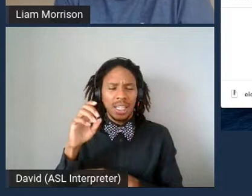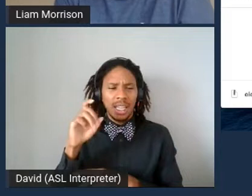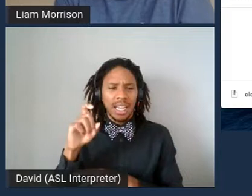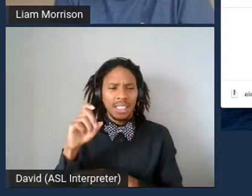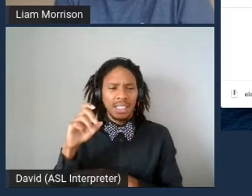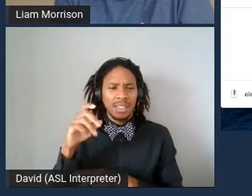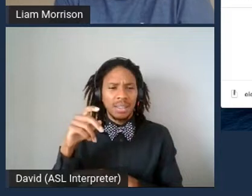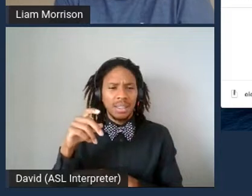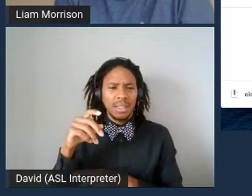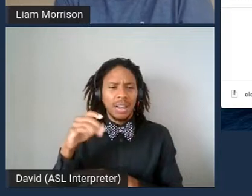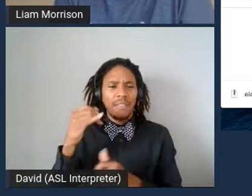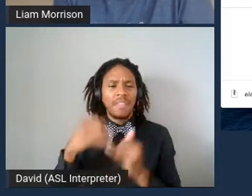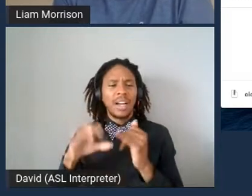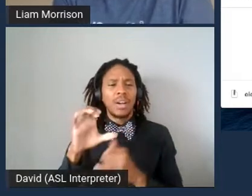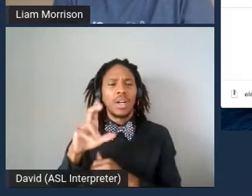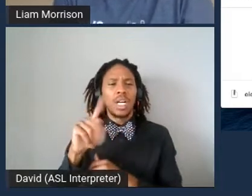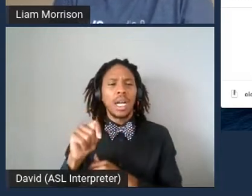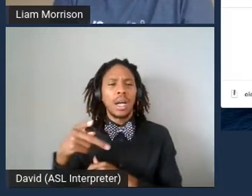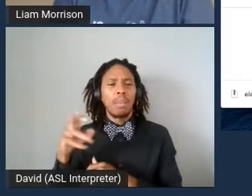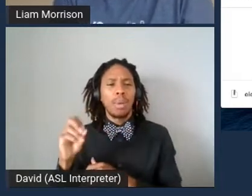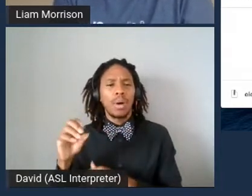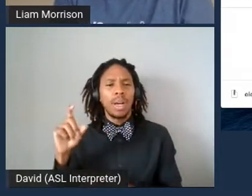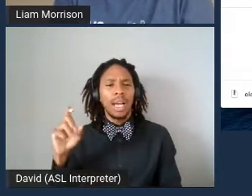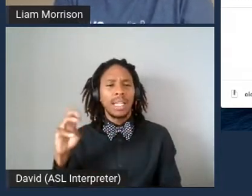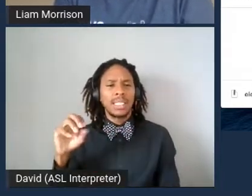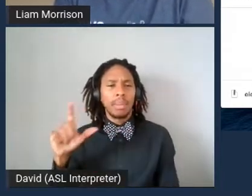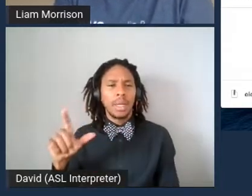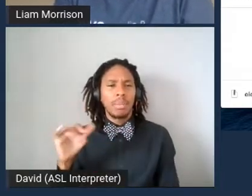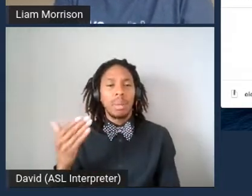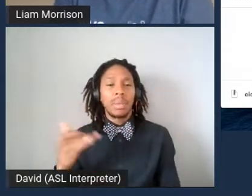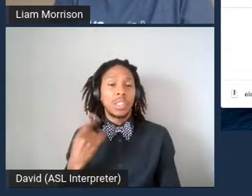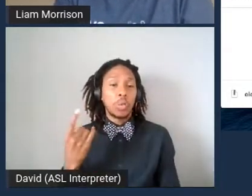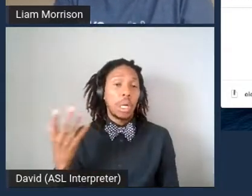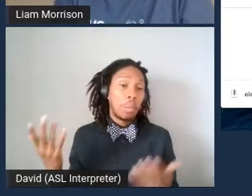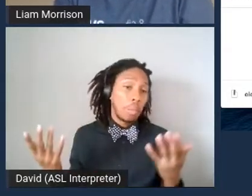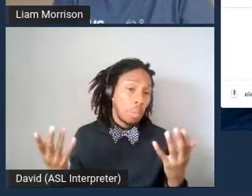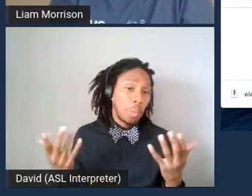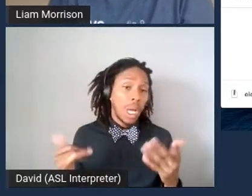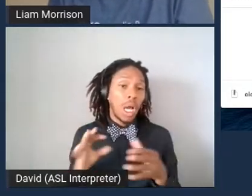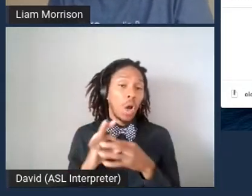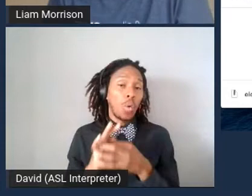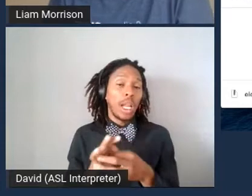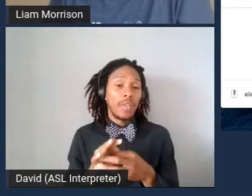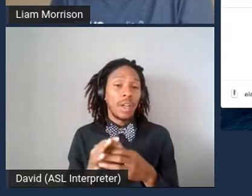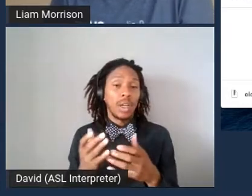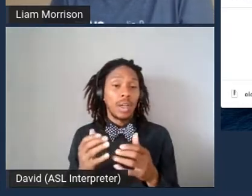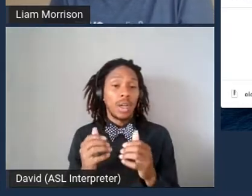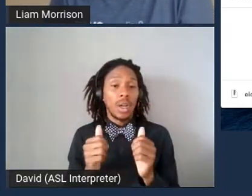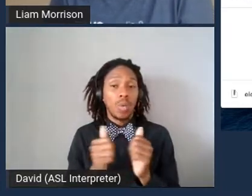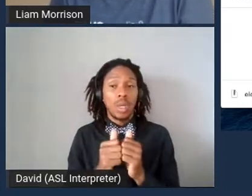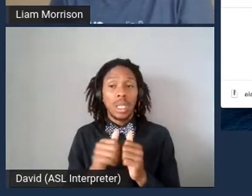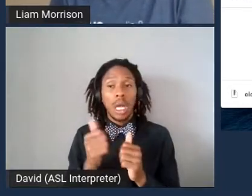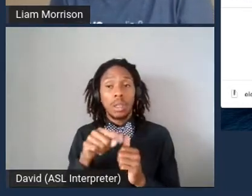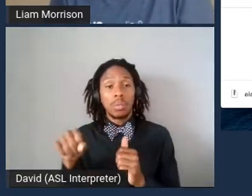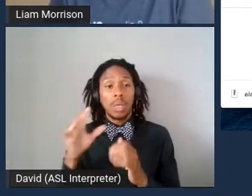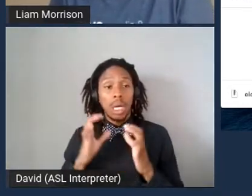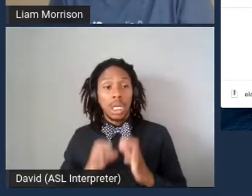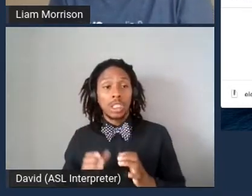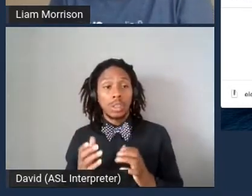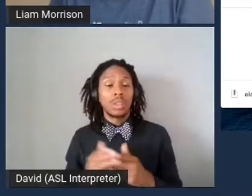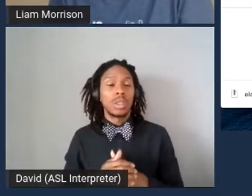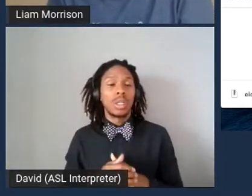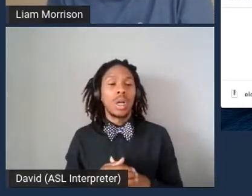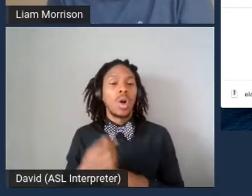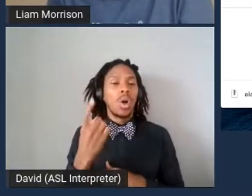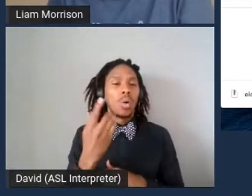XML, so Final Cut Pro XML. So that might be one that is relevant to some other customers. And then